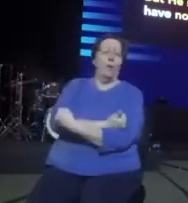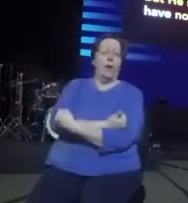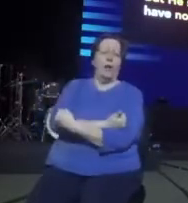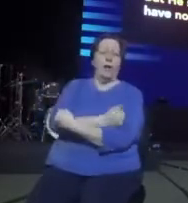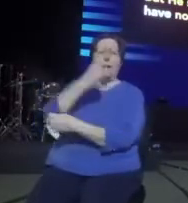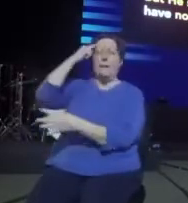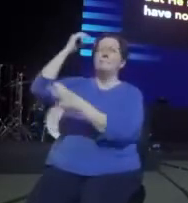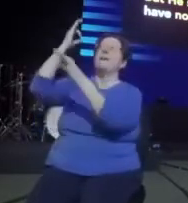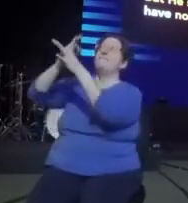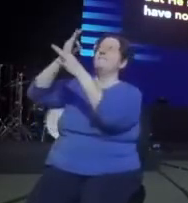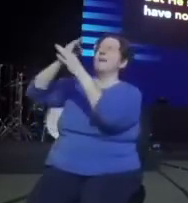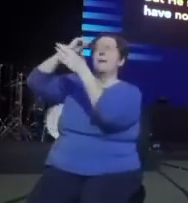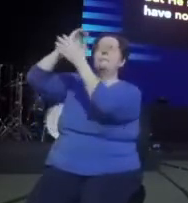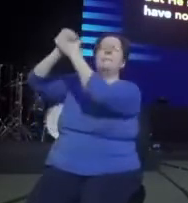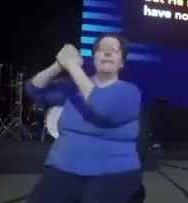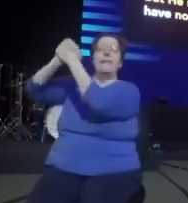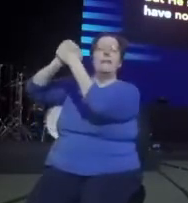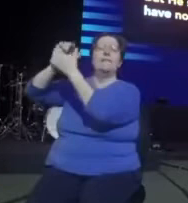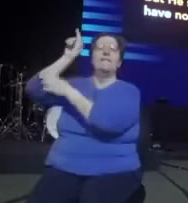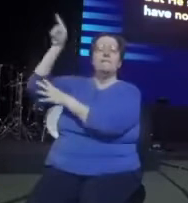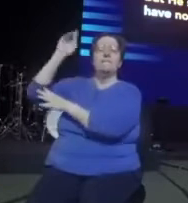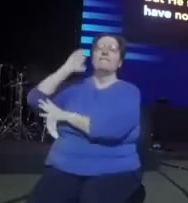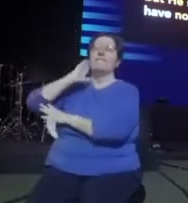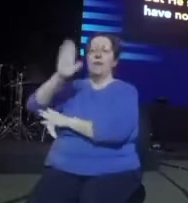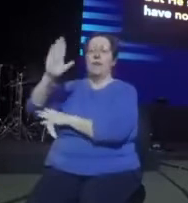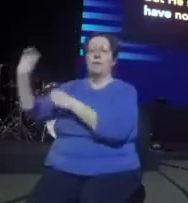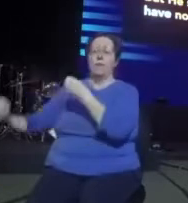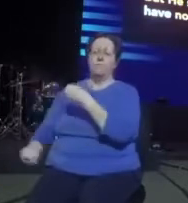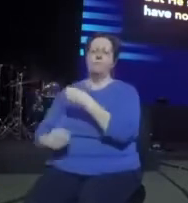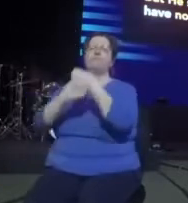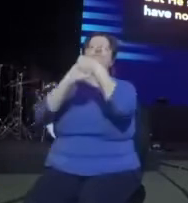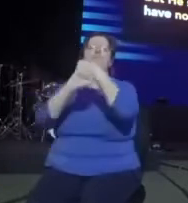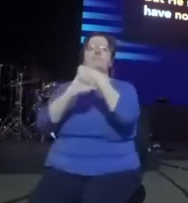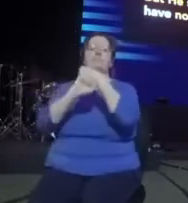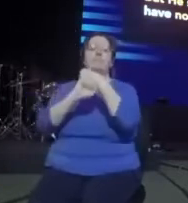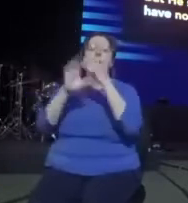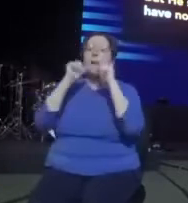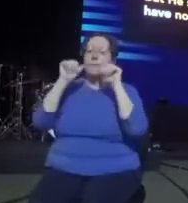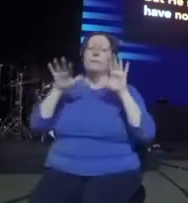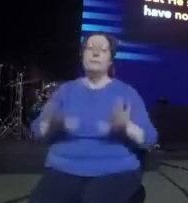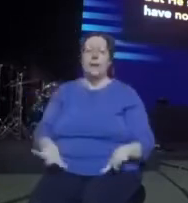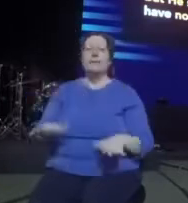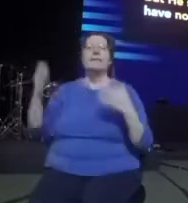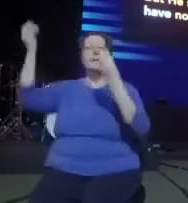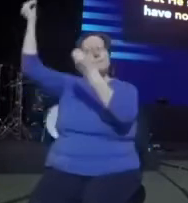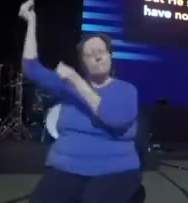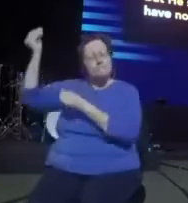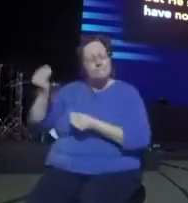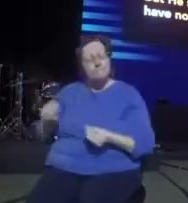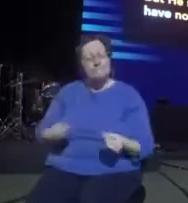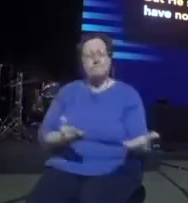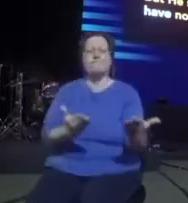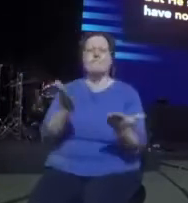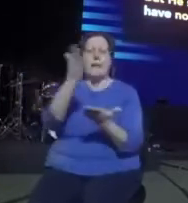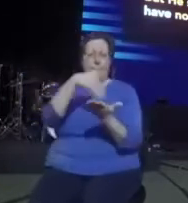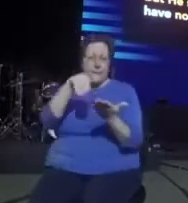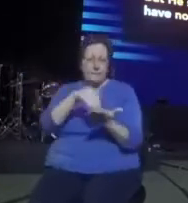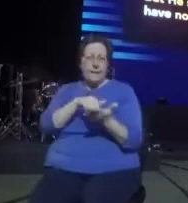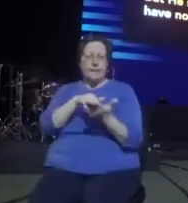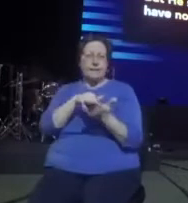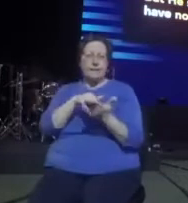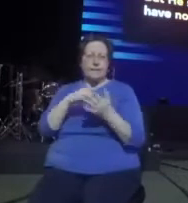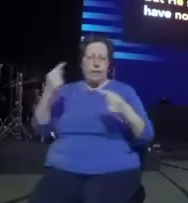in faith, which activates the blessings that God wants to bring to you in the midst of the boat